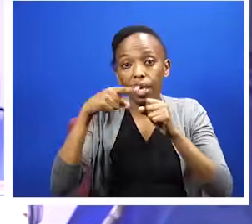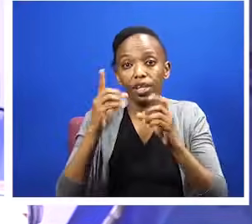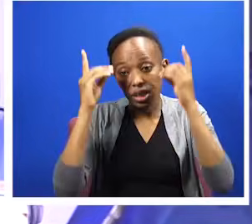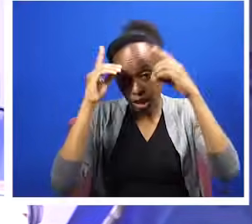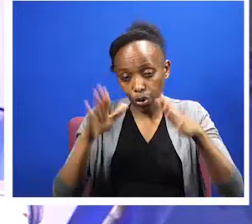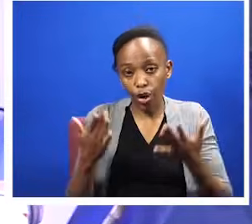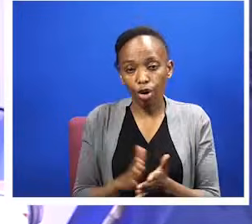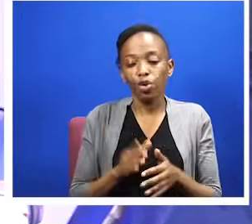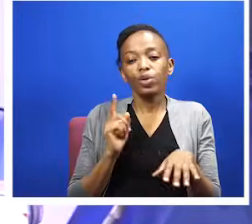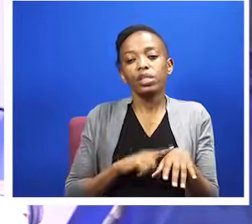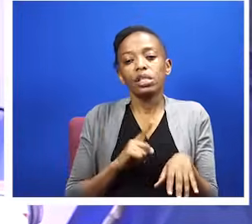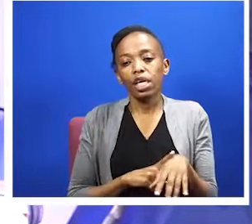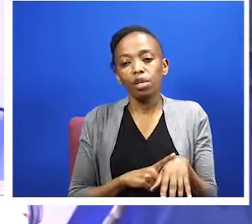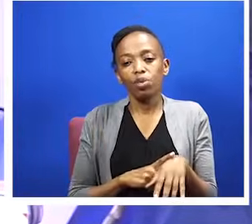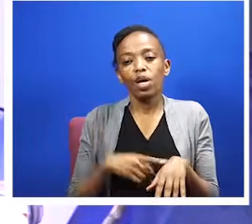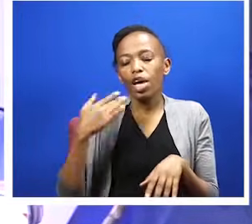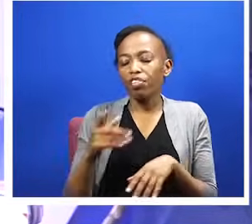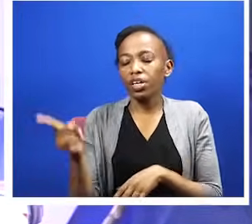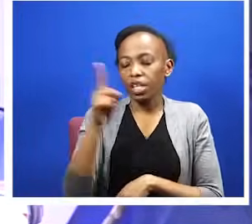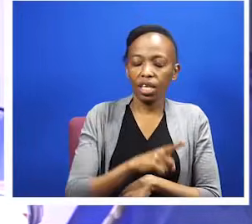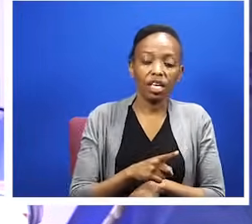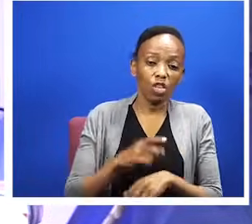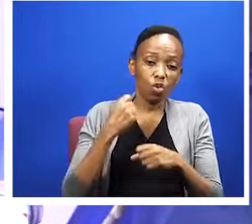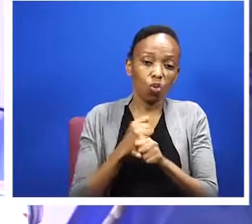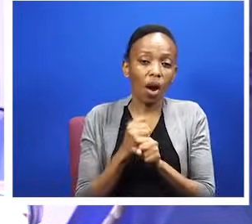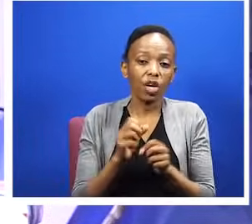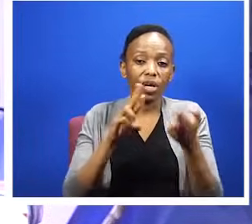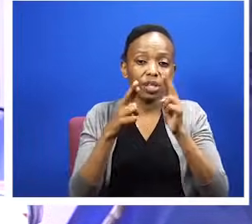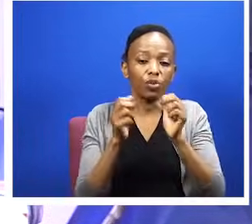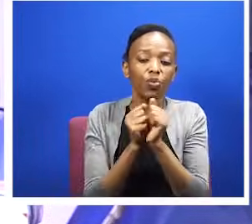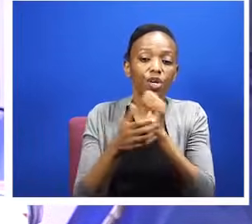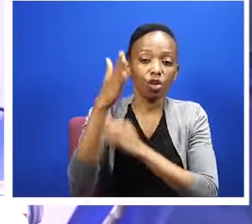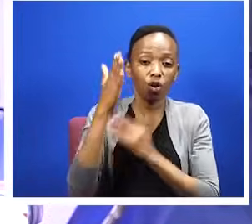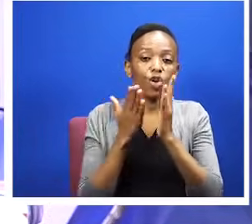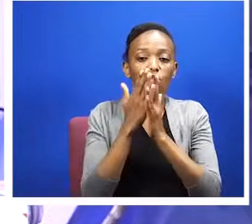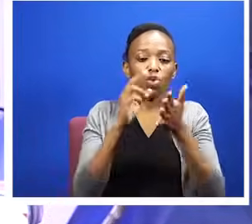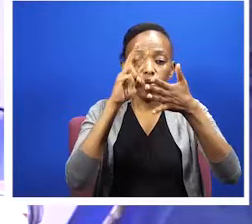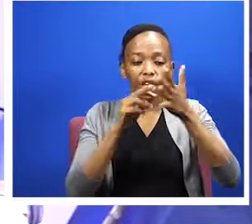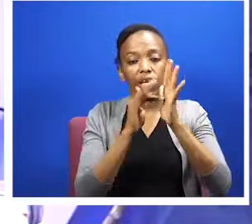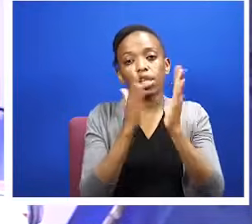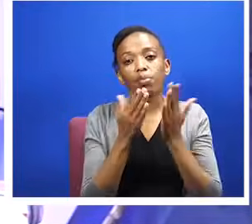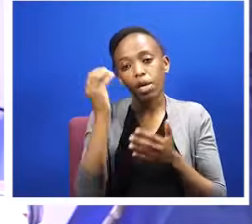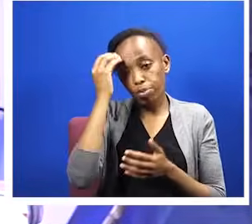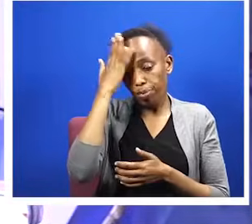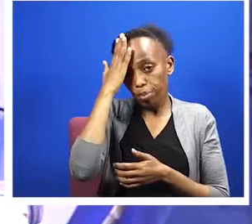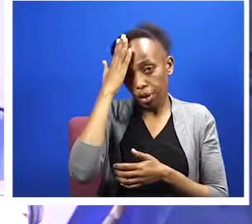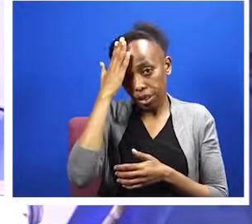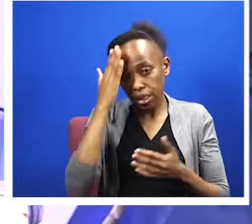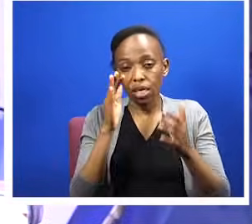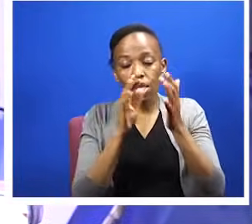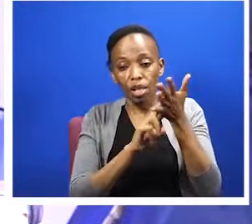decision when you, every day you walk your relationship with God through reading of the Bible, memorizing the